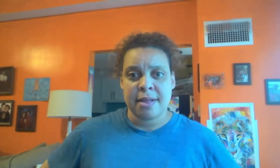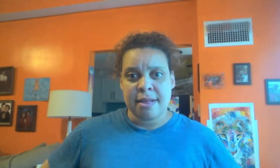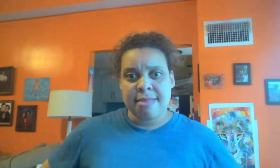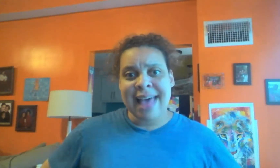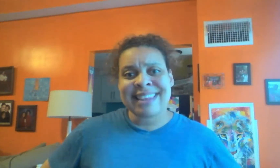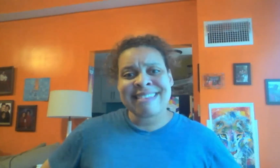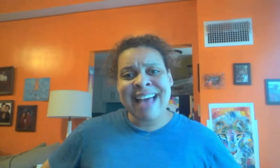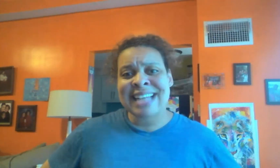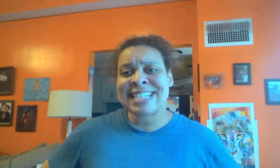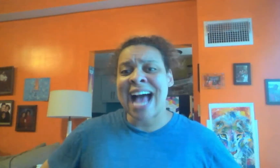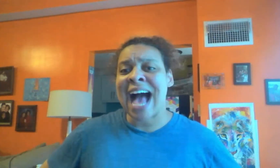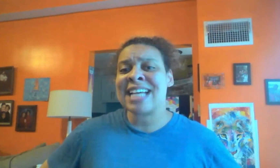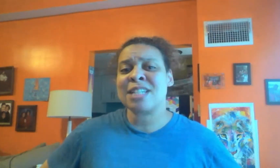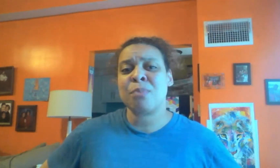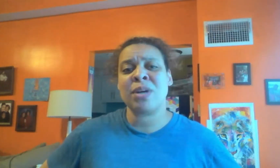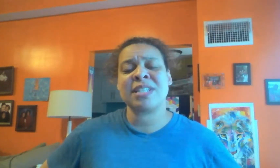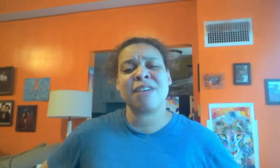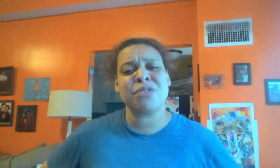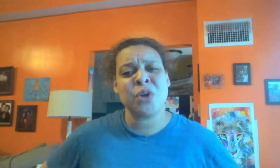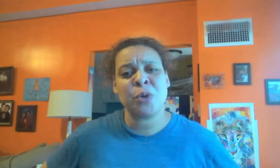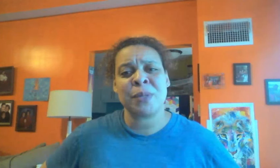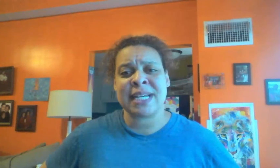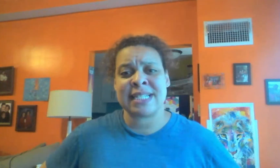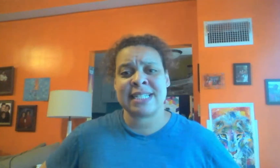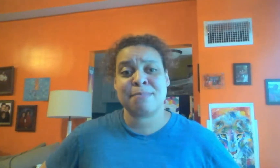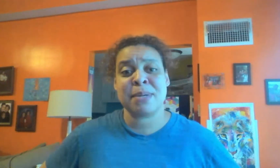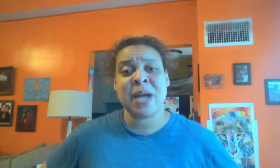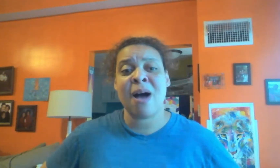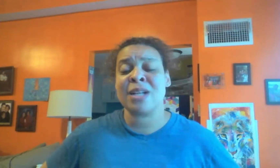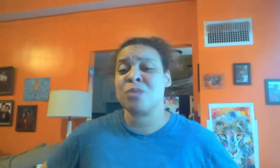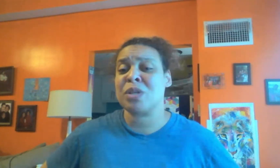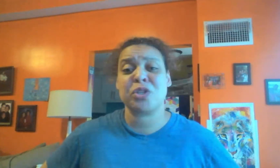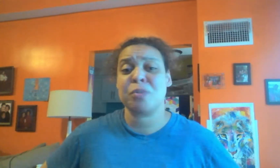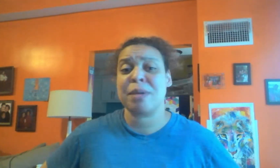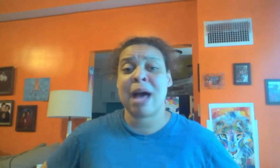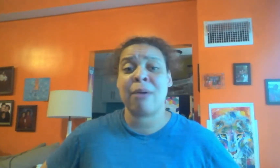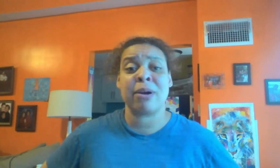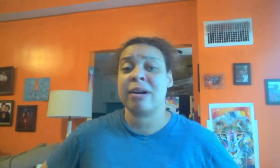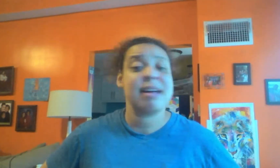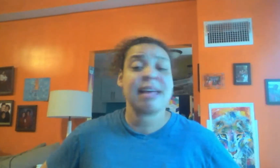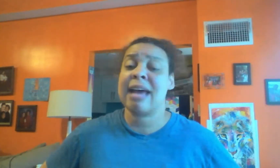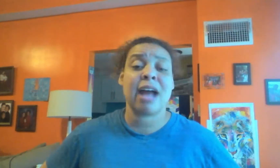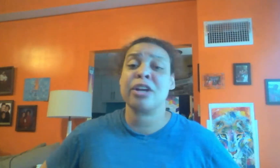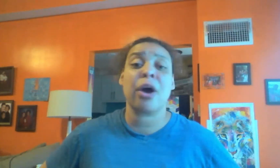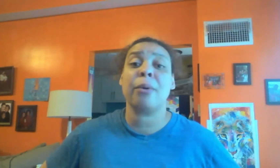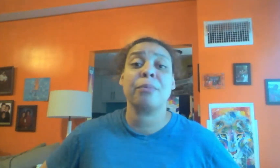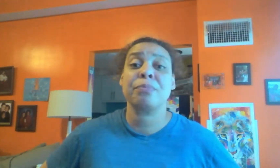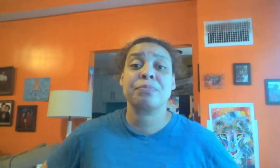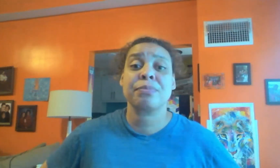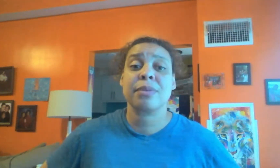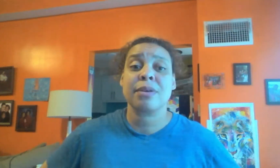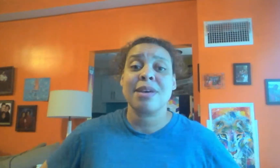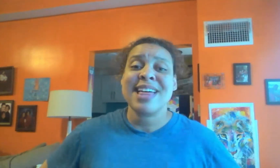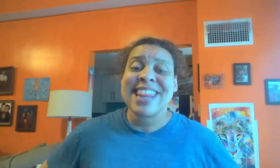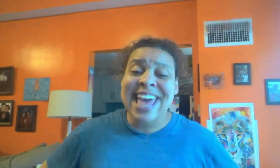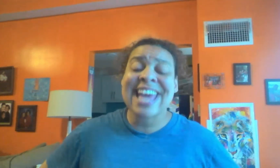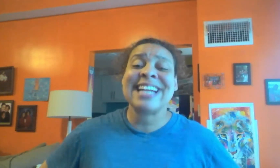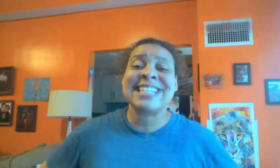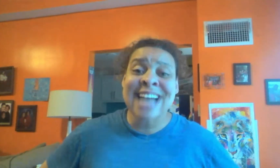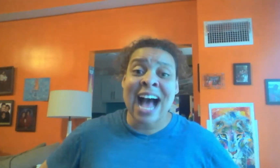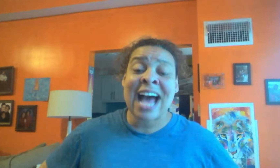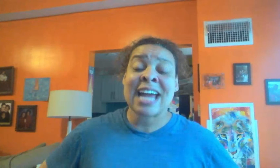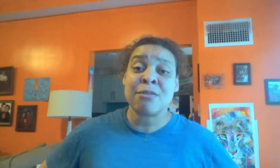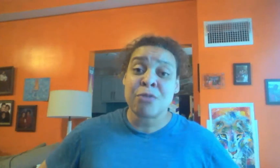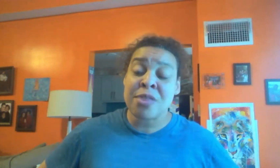career that last highest point of nobleness beyond which human power cannot go.